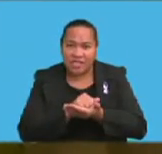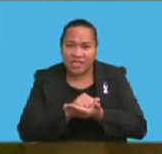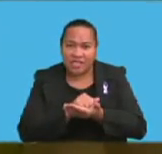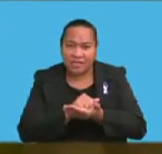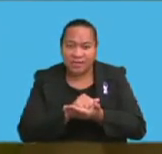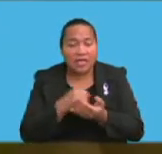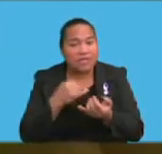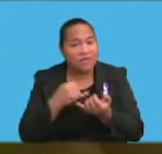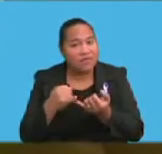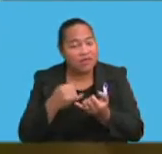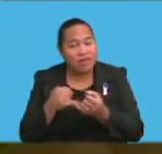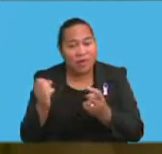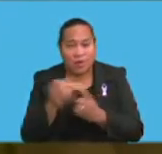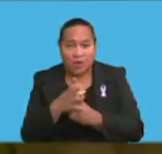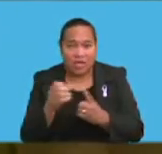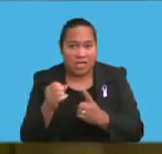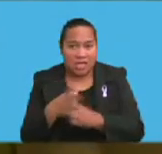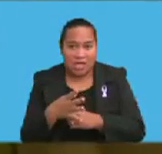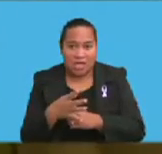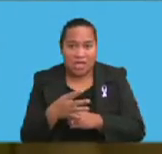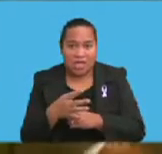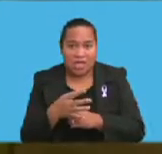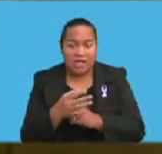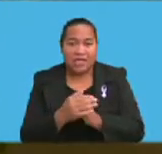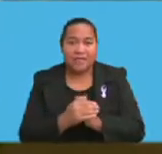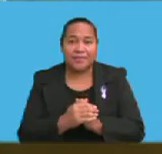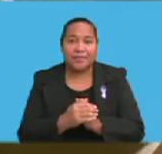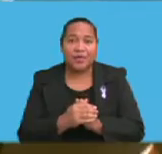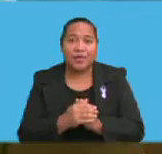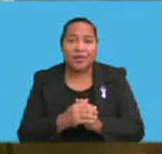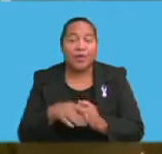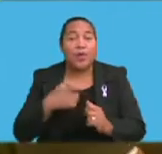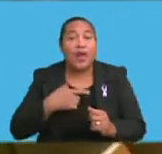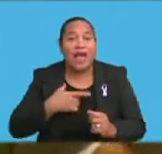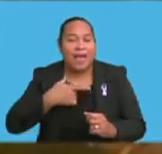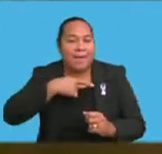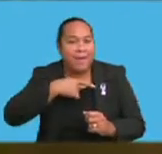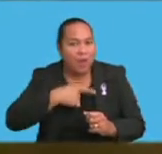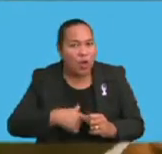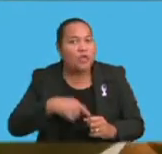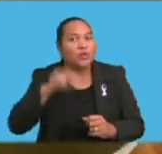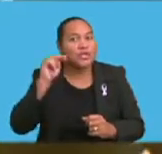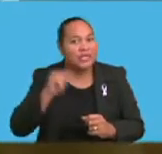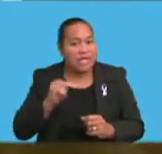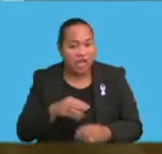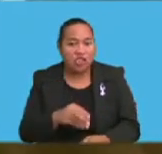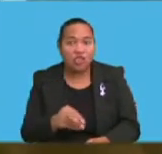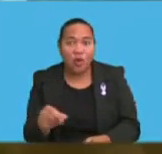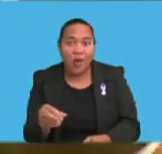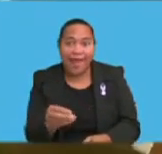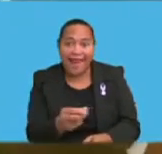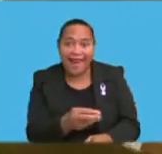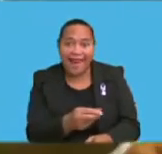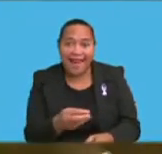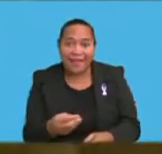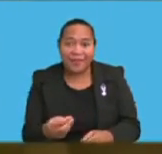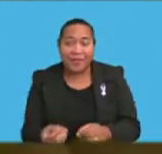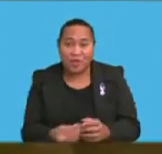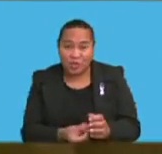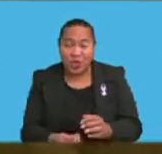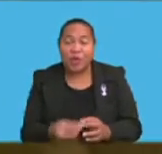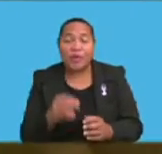conservation is very critical, because we need, soil is a good carbon